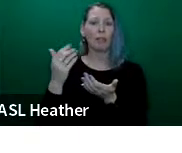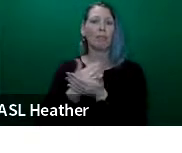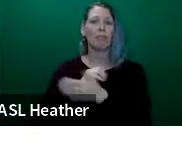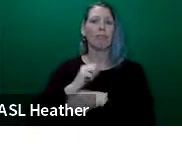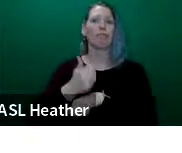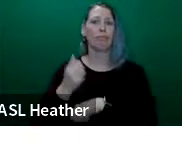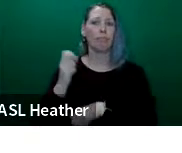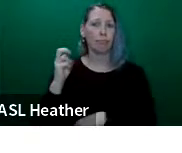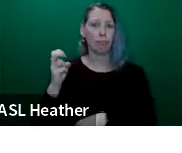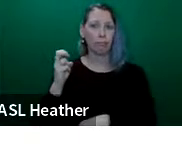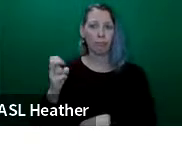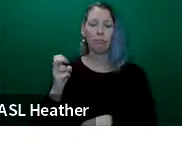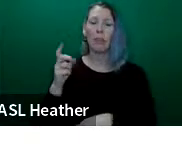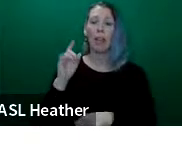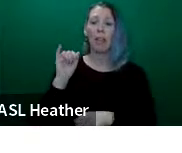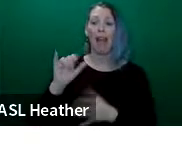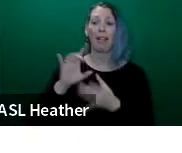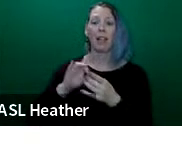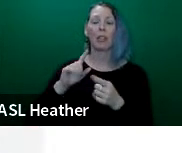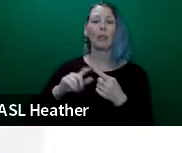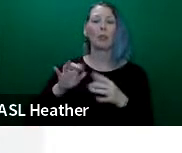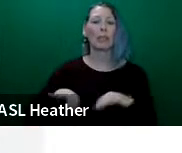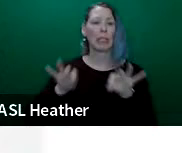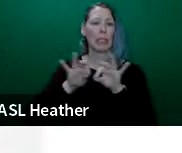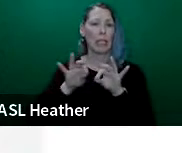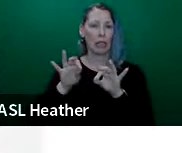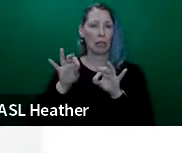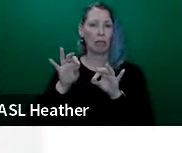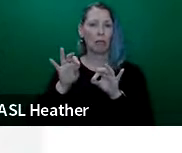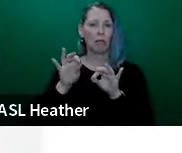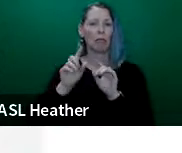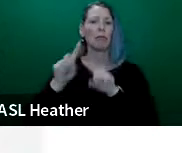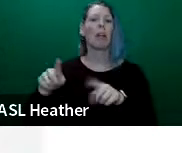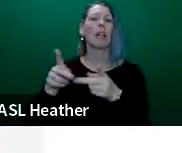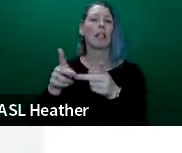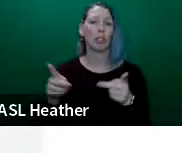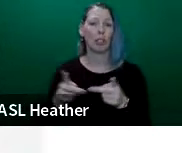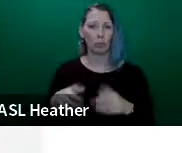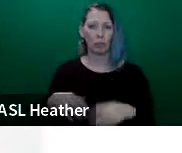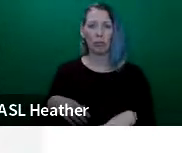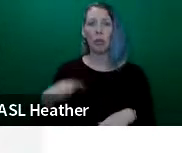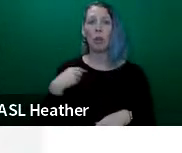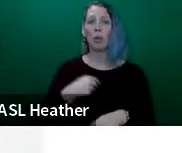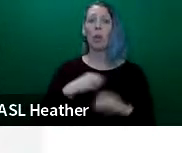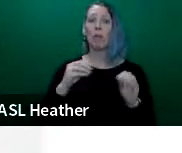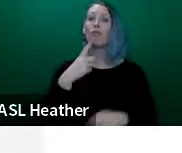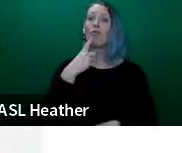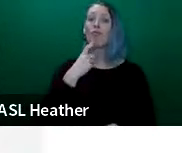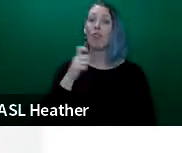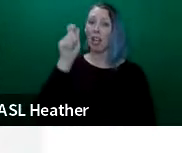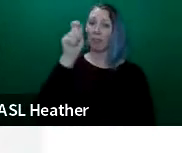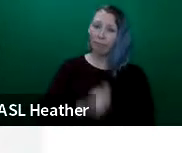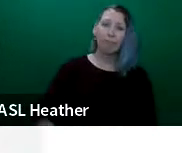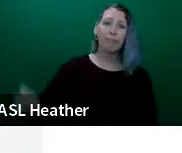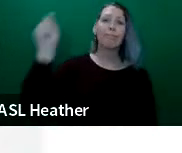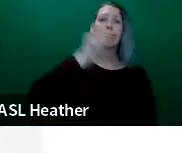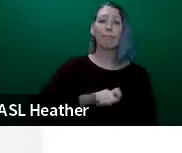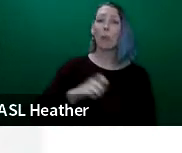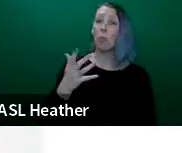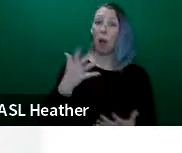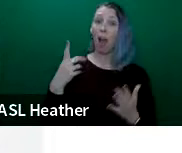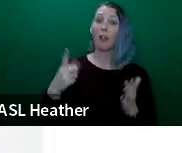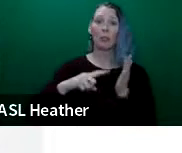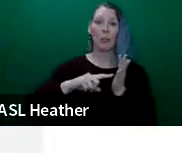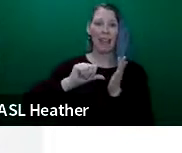key destinations. Let's go to the next slide. So we put a big red circle on to emphasize